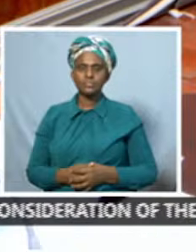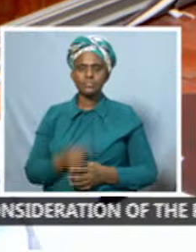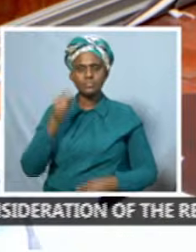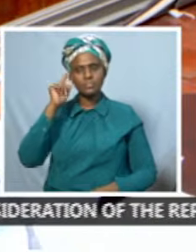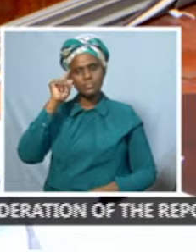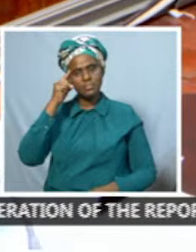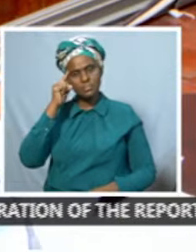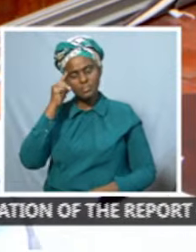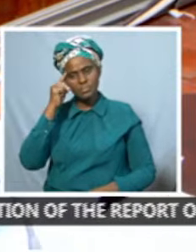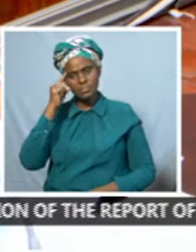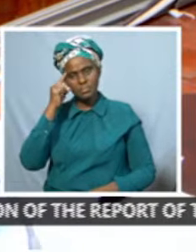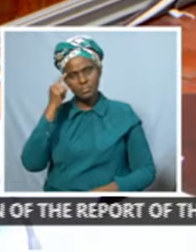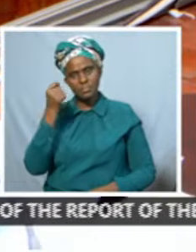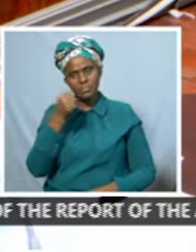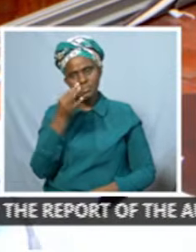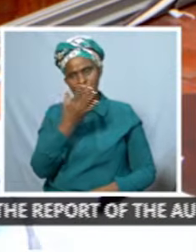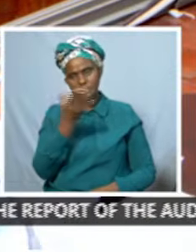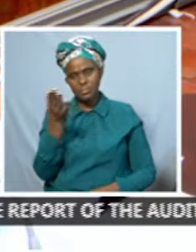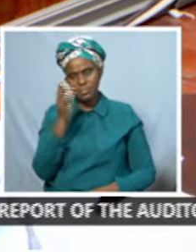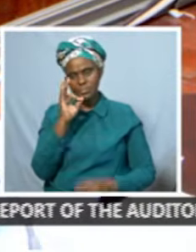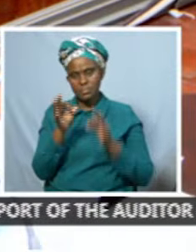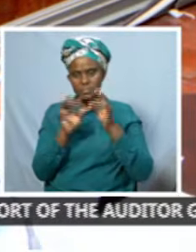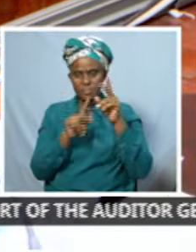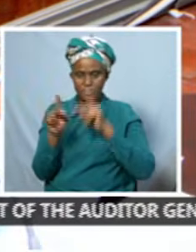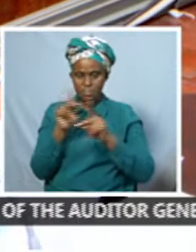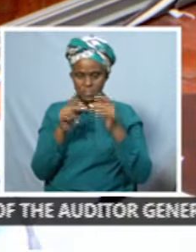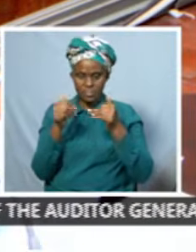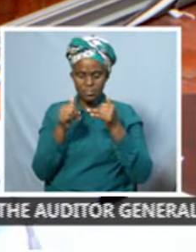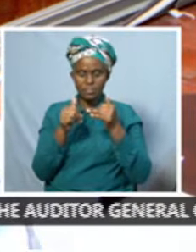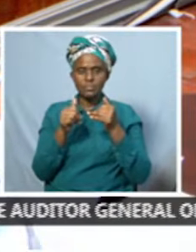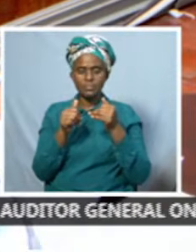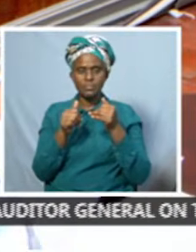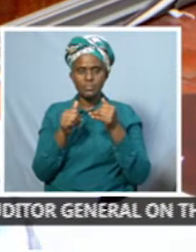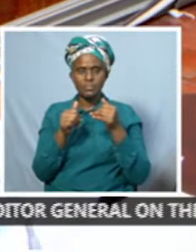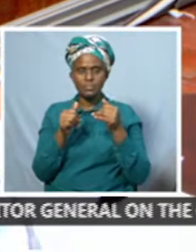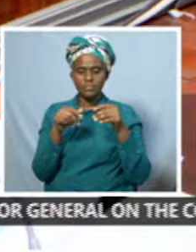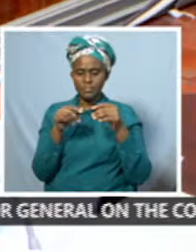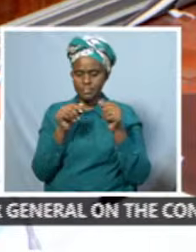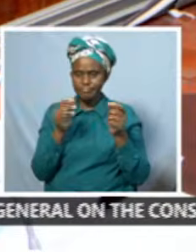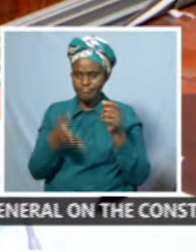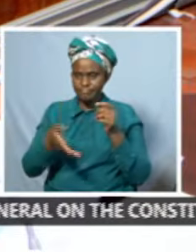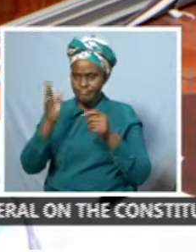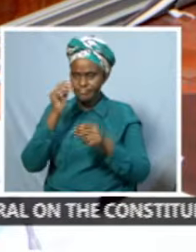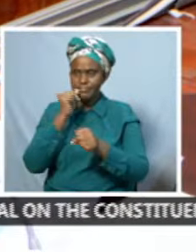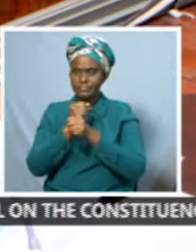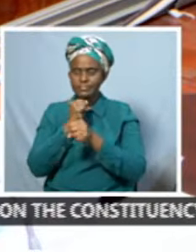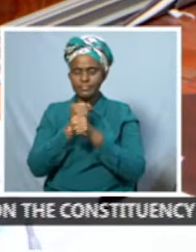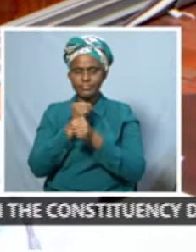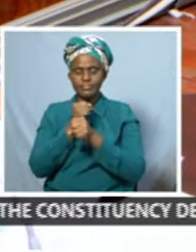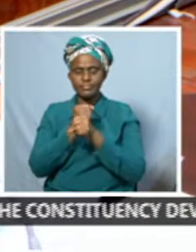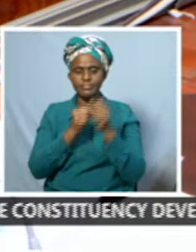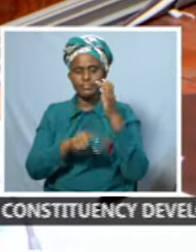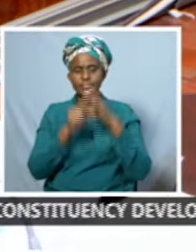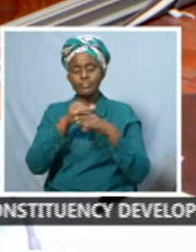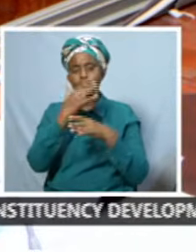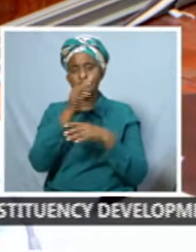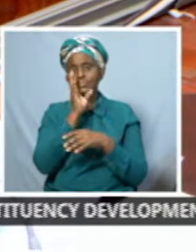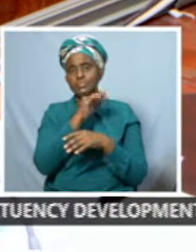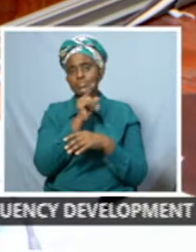thinking of if people start, they go on the ground, they find out